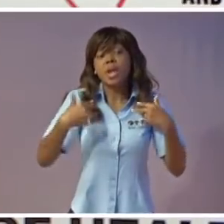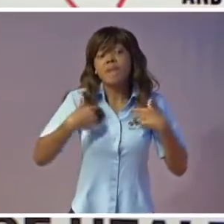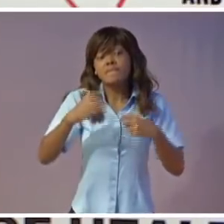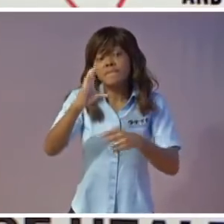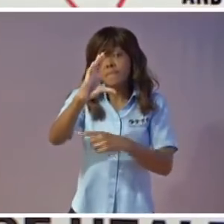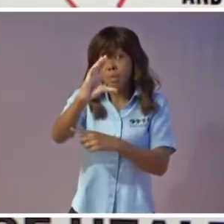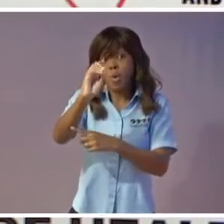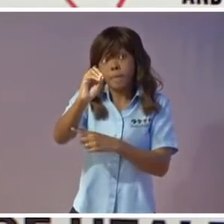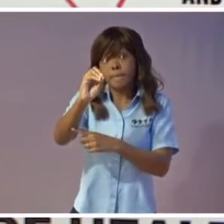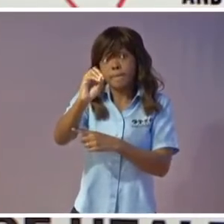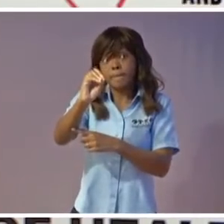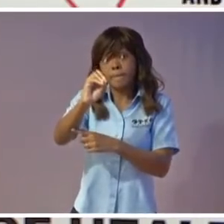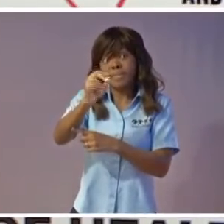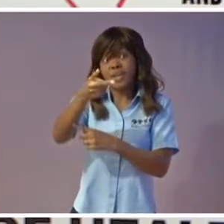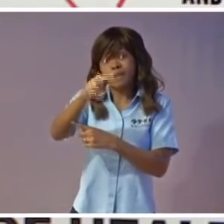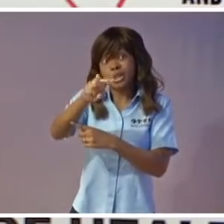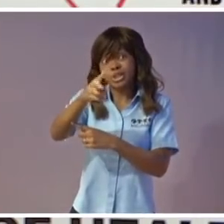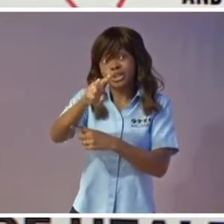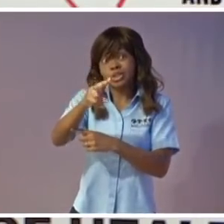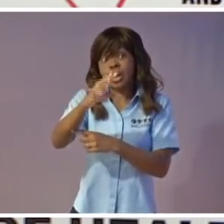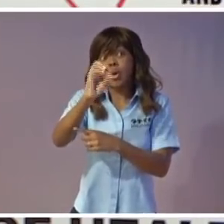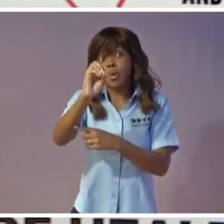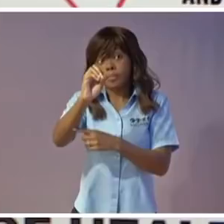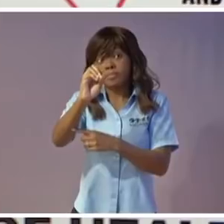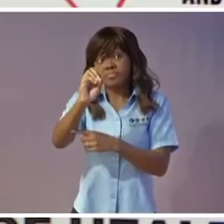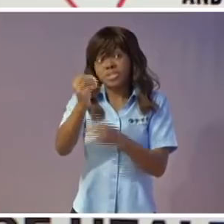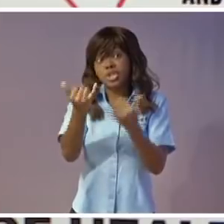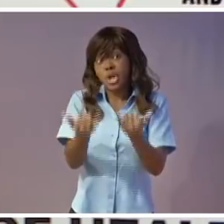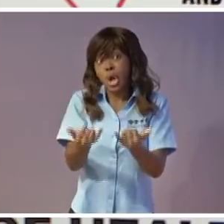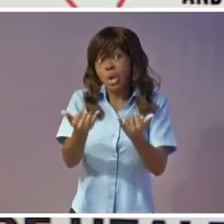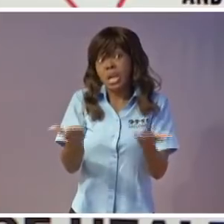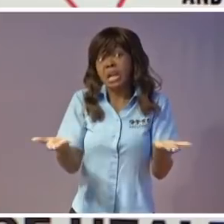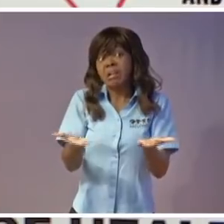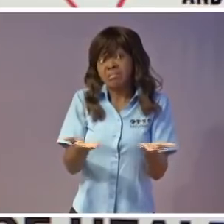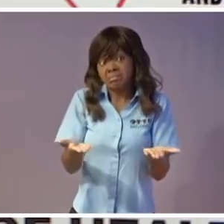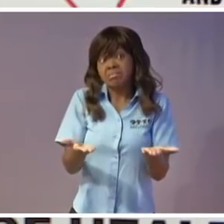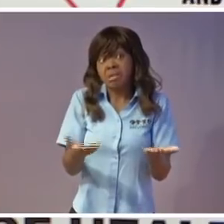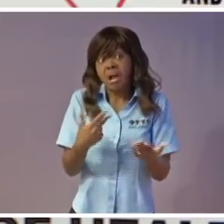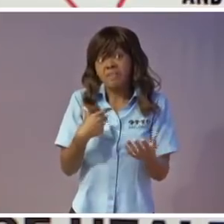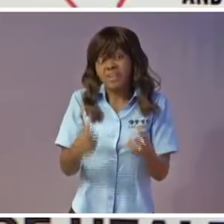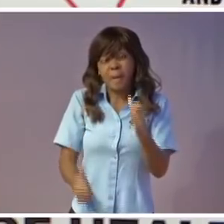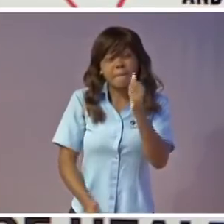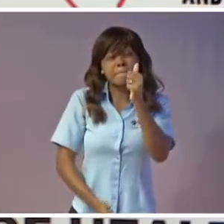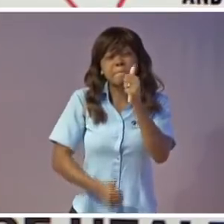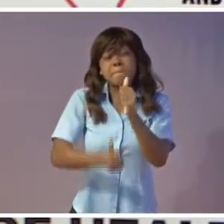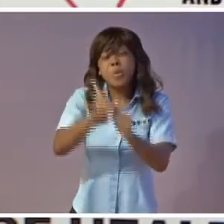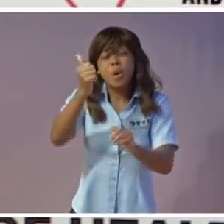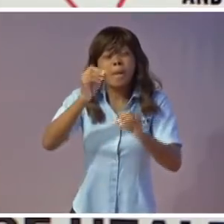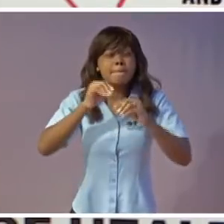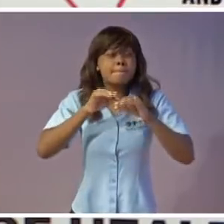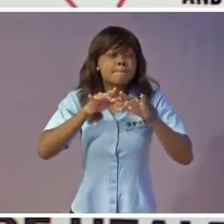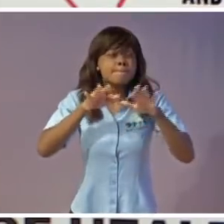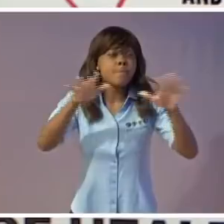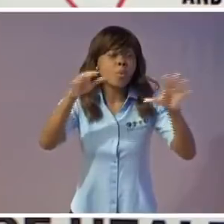the world, and most countries it is now the dominant strain. We already